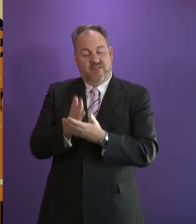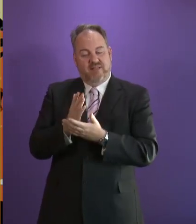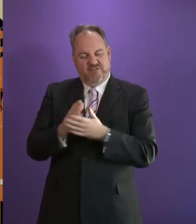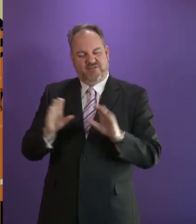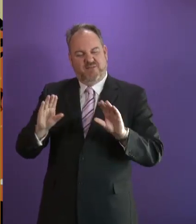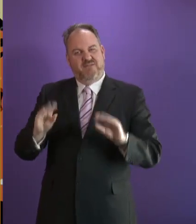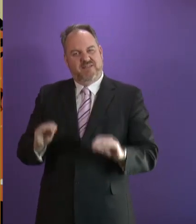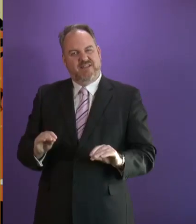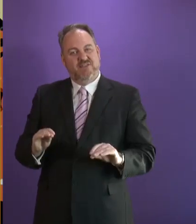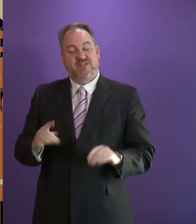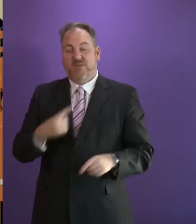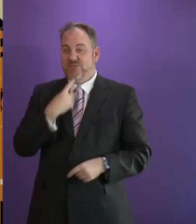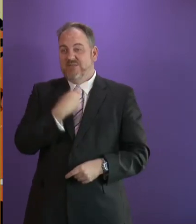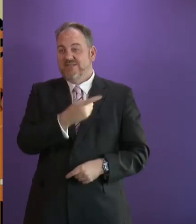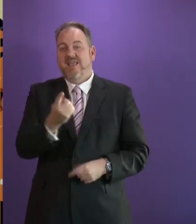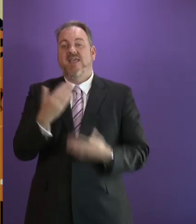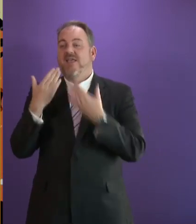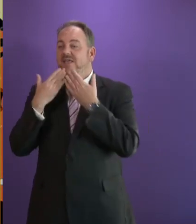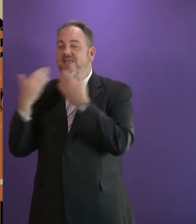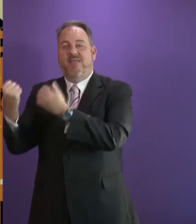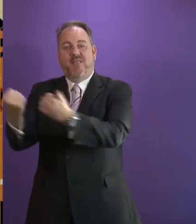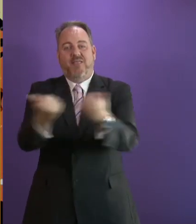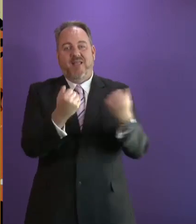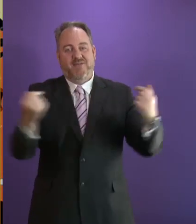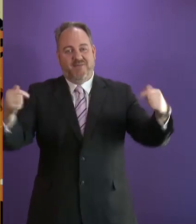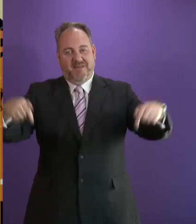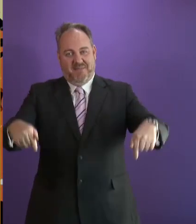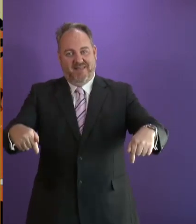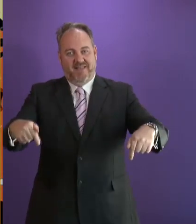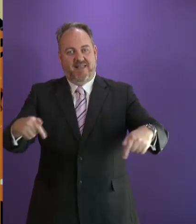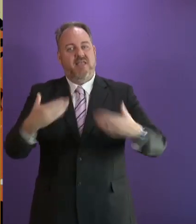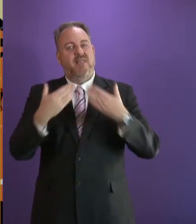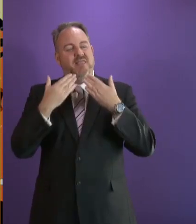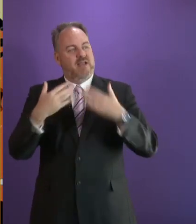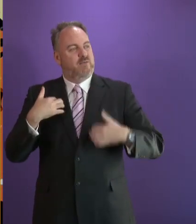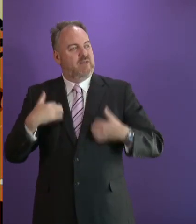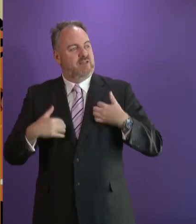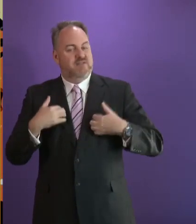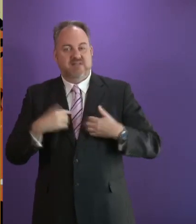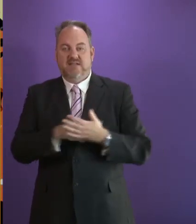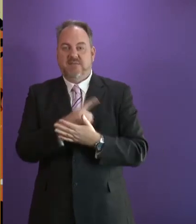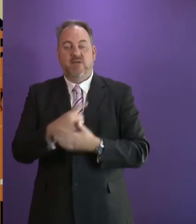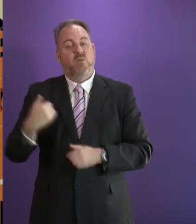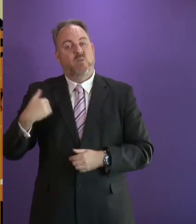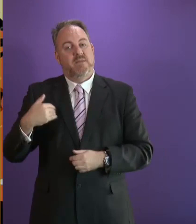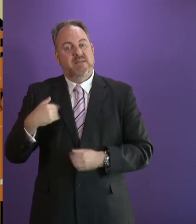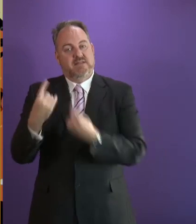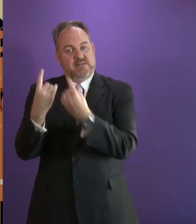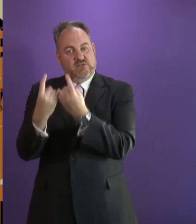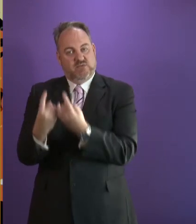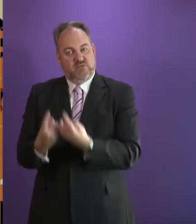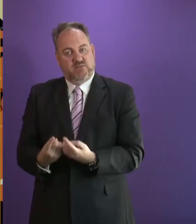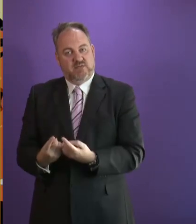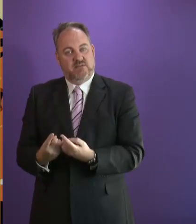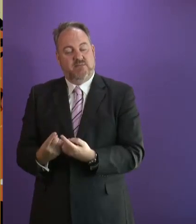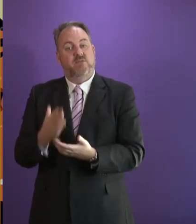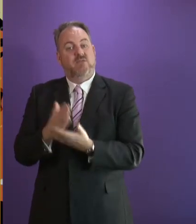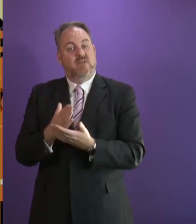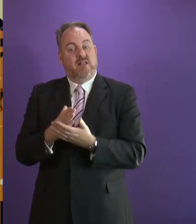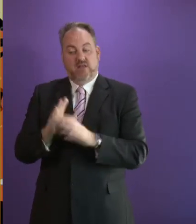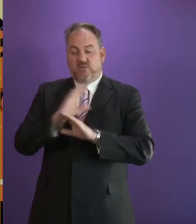just a vote of thanks, really, to say thank you for being here, for caring about women's participation. I want to leave you knowing that what